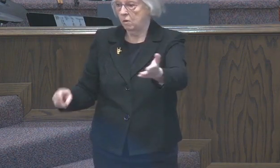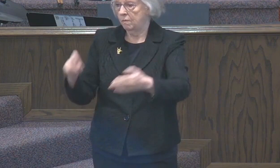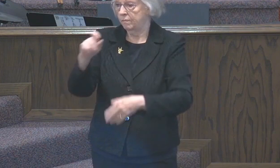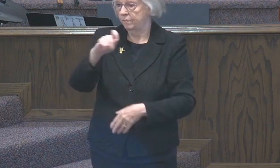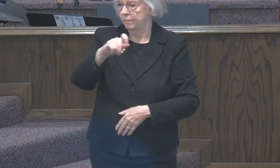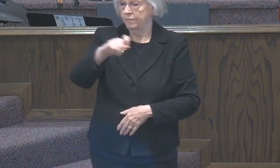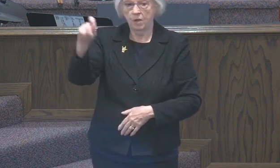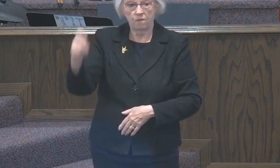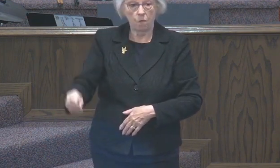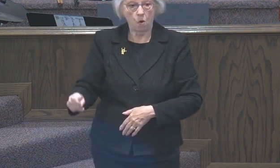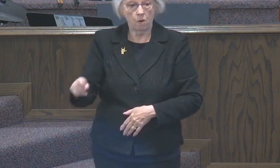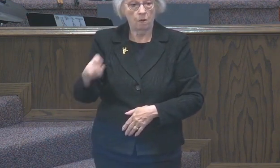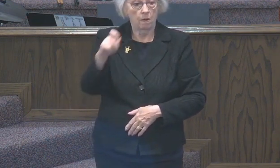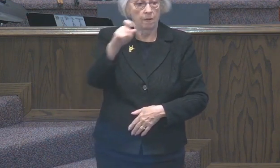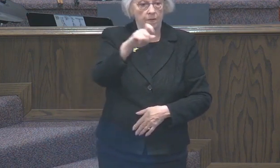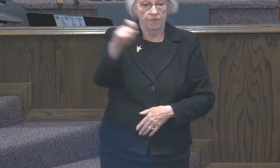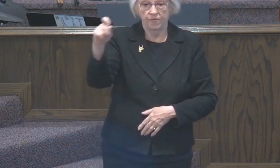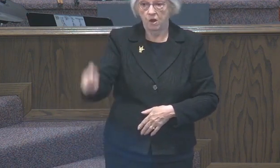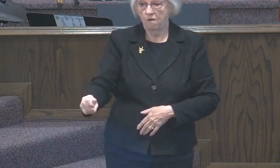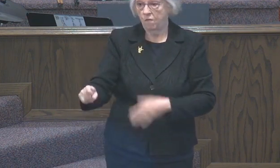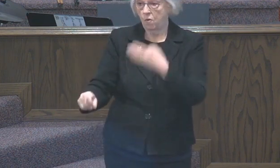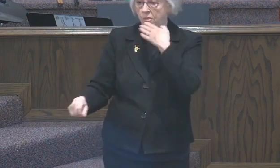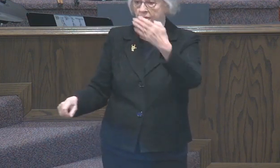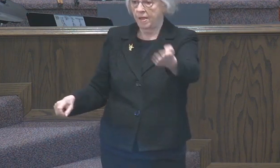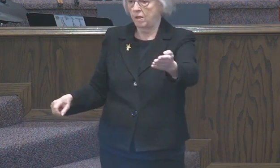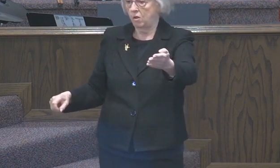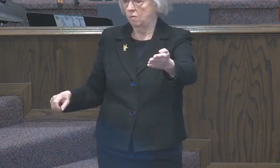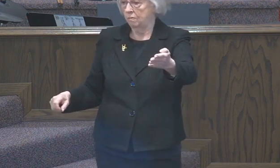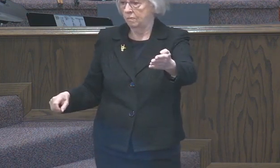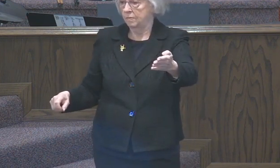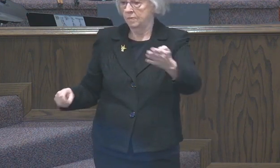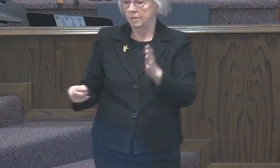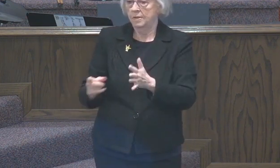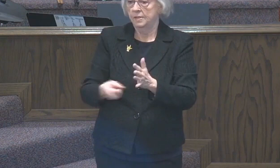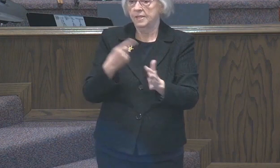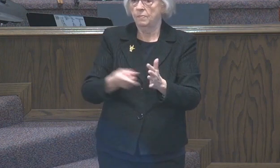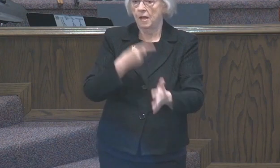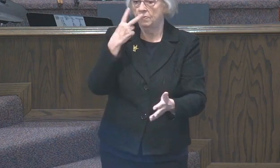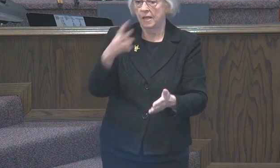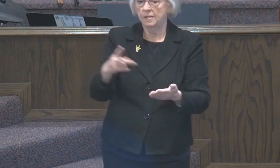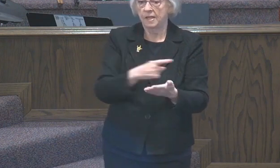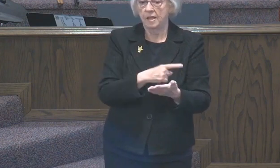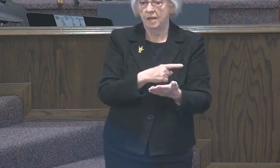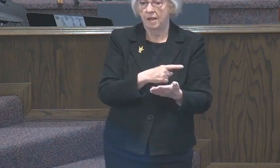So Matthew chapter 7, verses 1 through 12, is one of these bookend